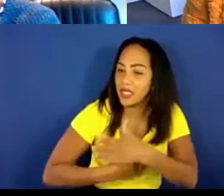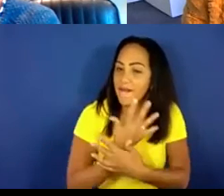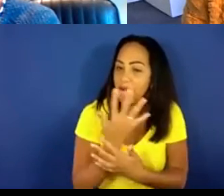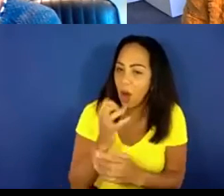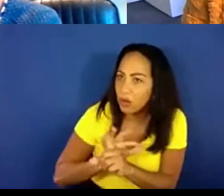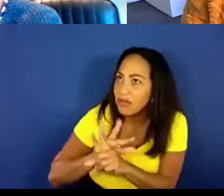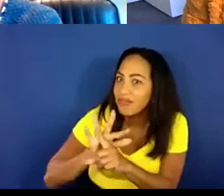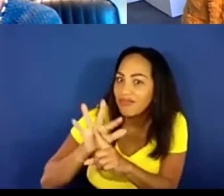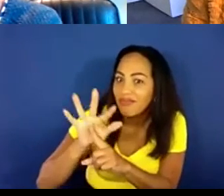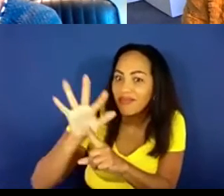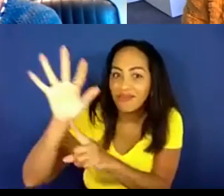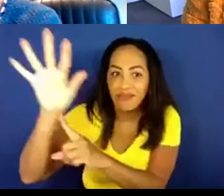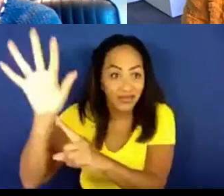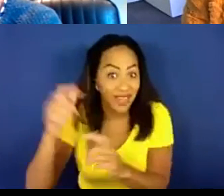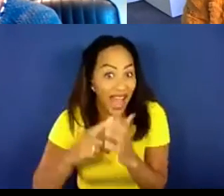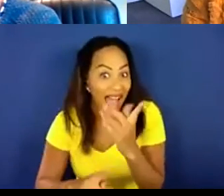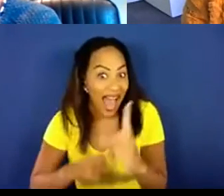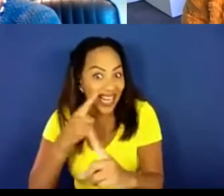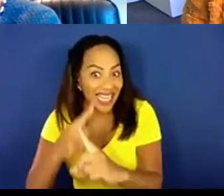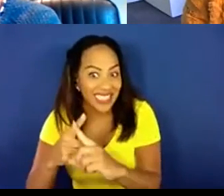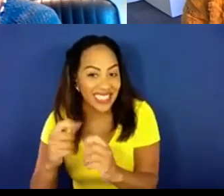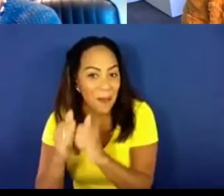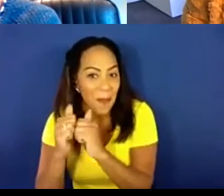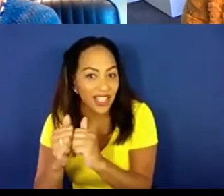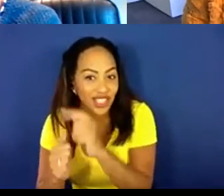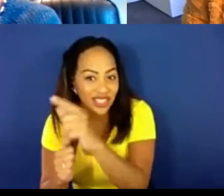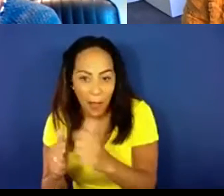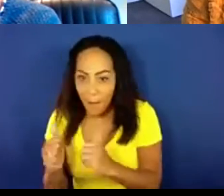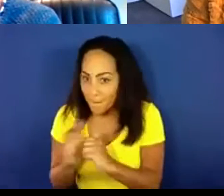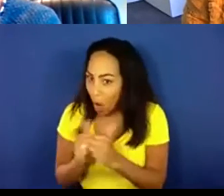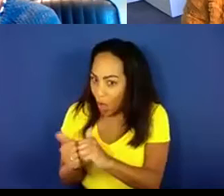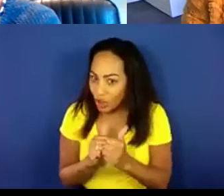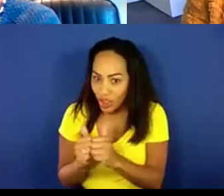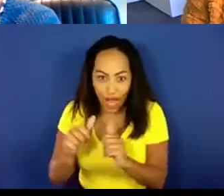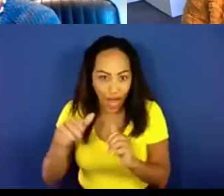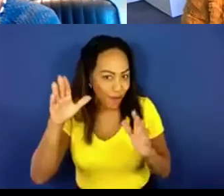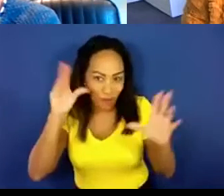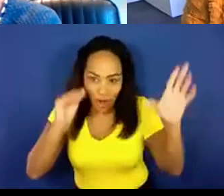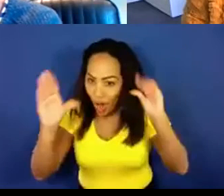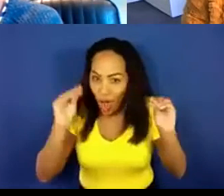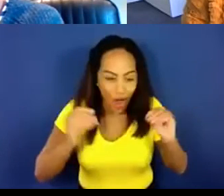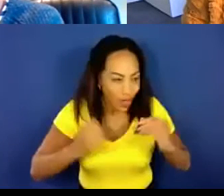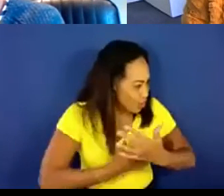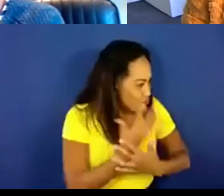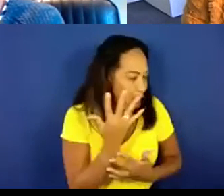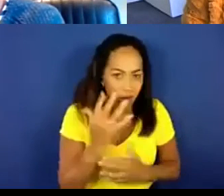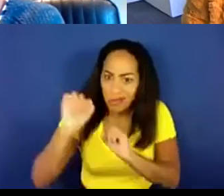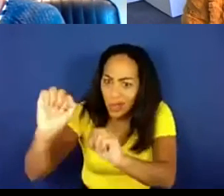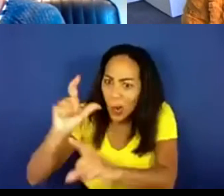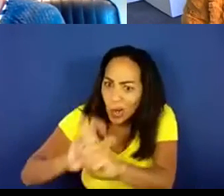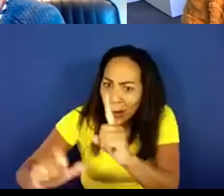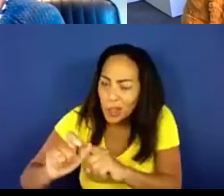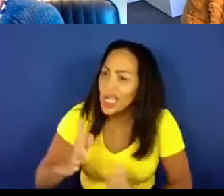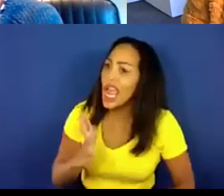mentioned, has grown and worked together and learned about each other and about each other's communities, and